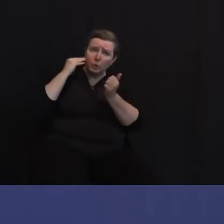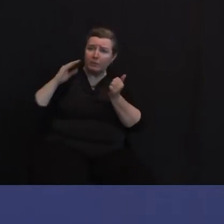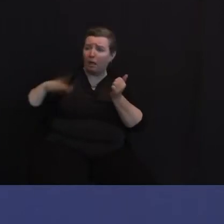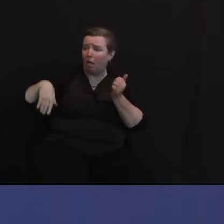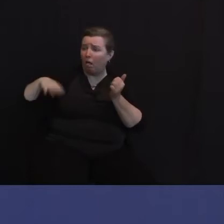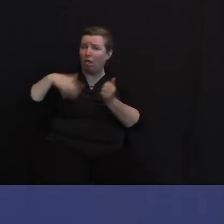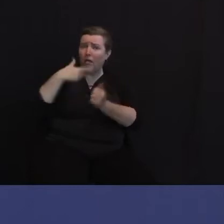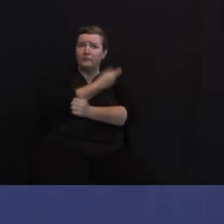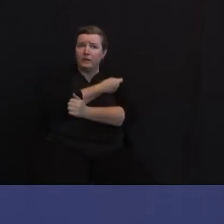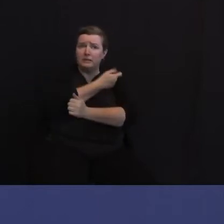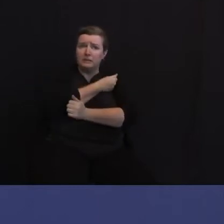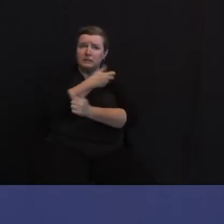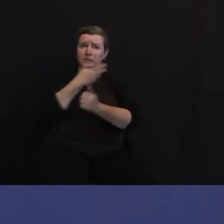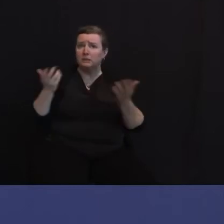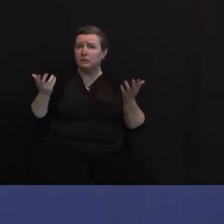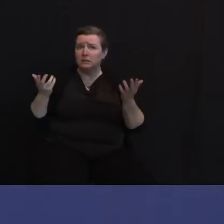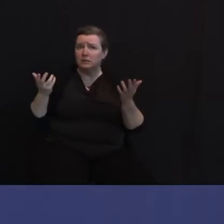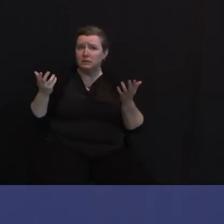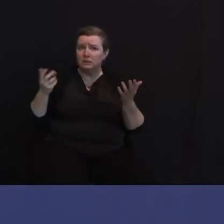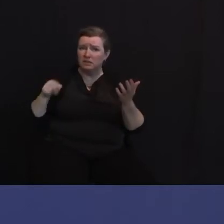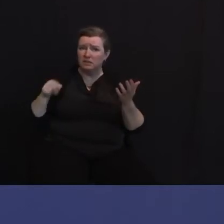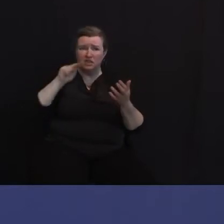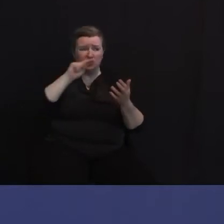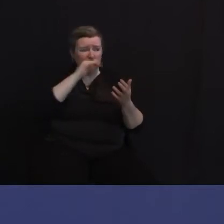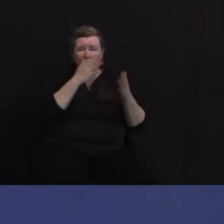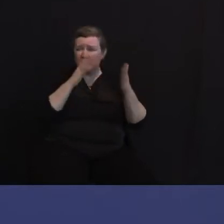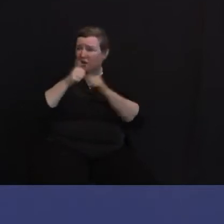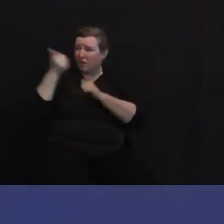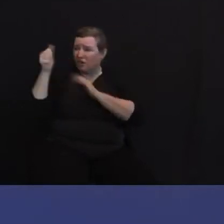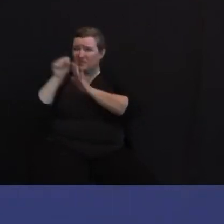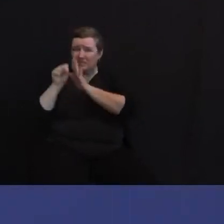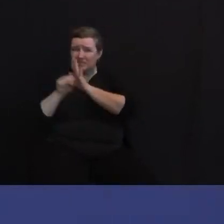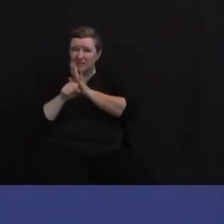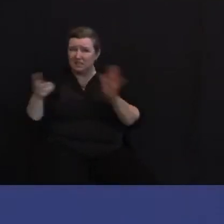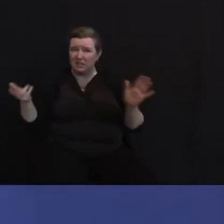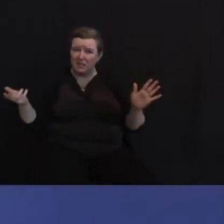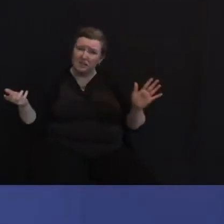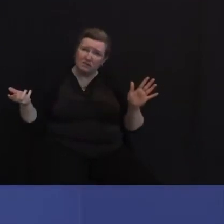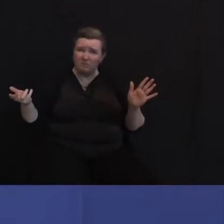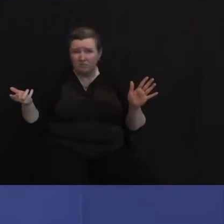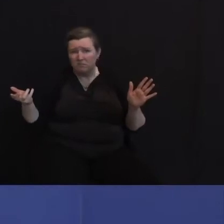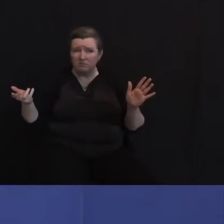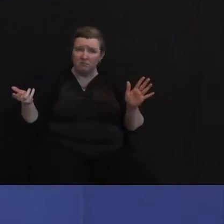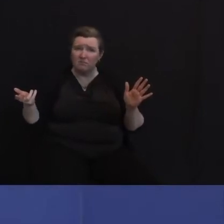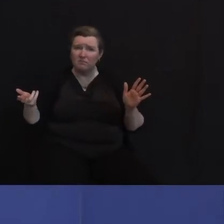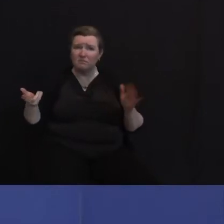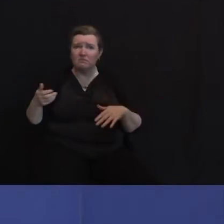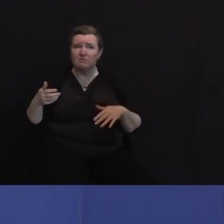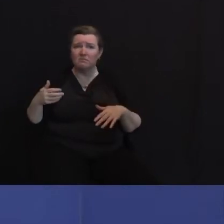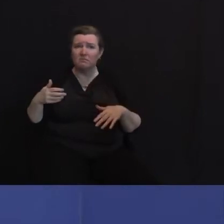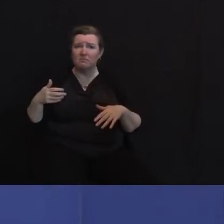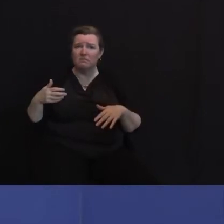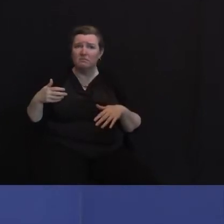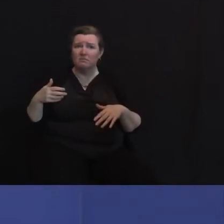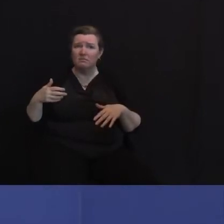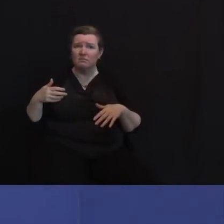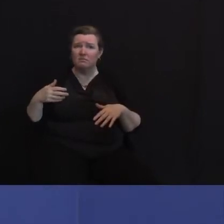comment about our performance versus other states? Plus 65, 1.47 million. When you go from 16